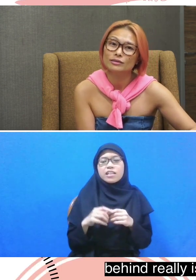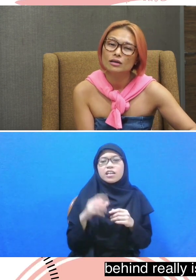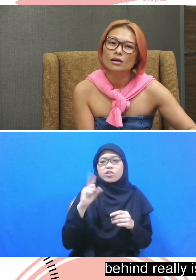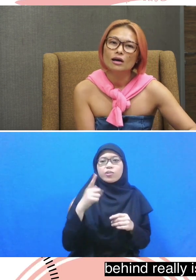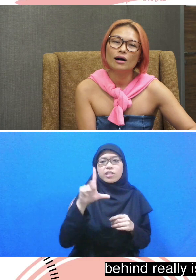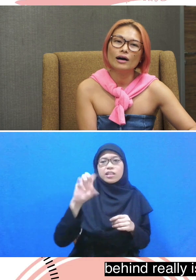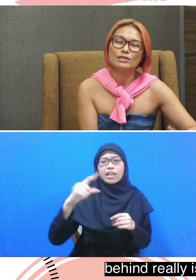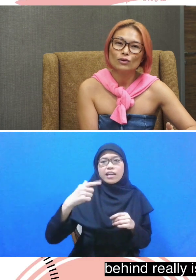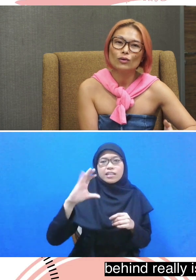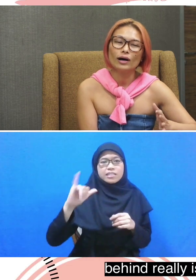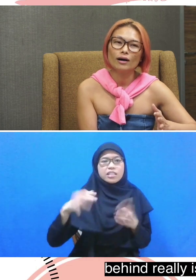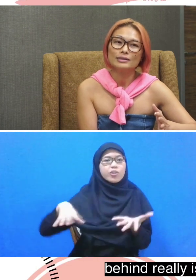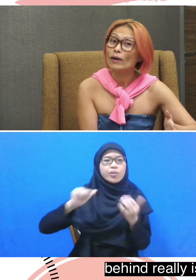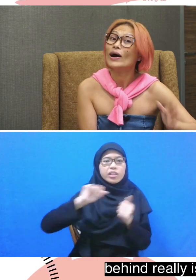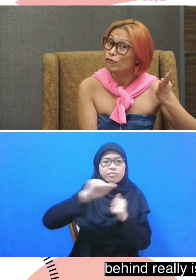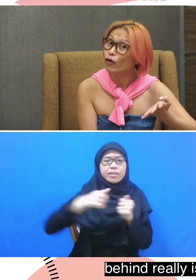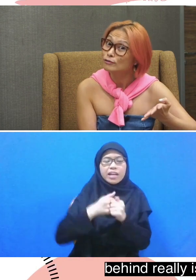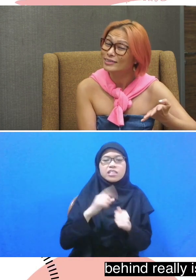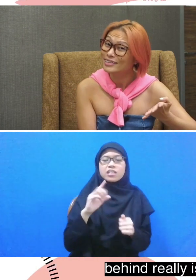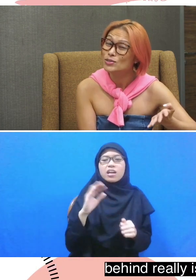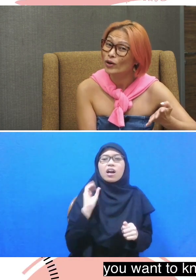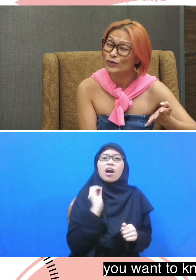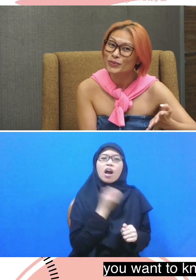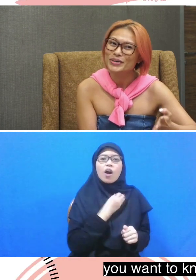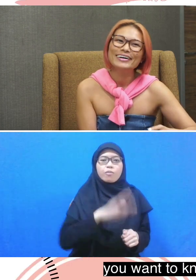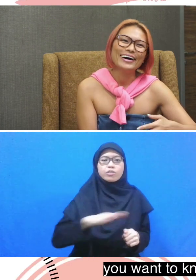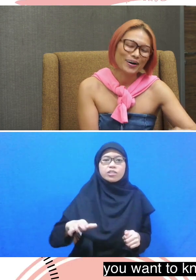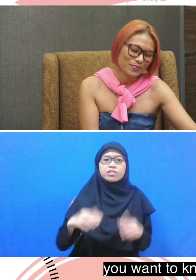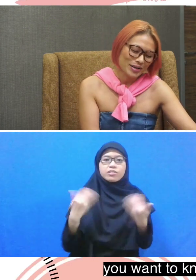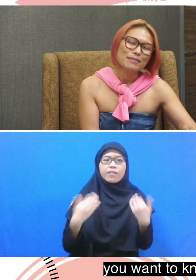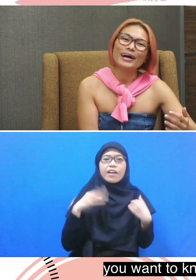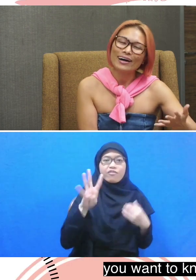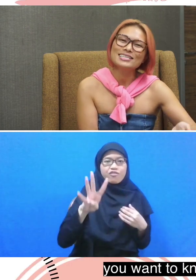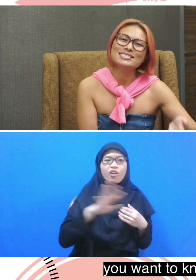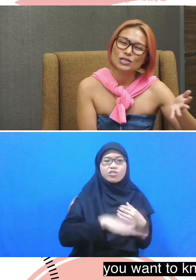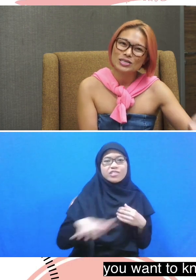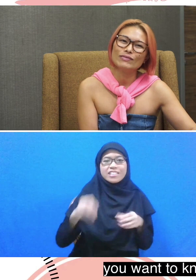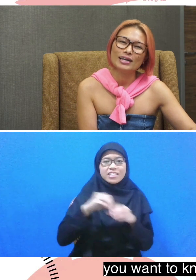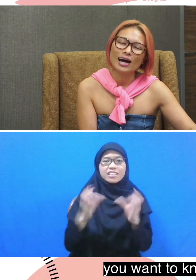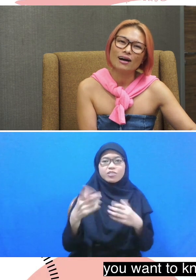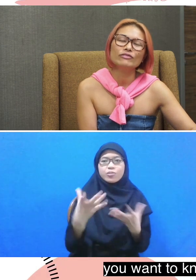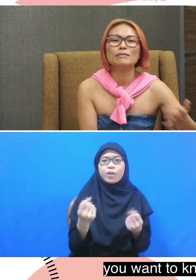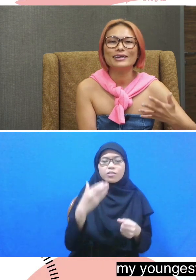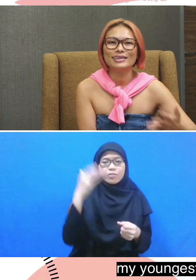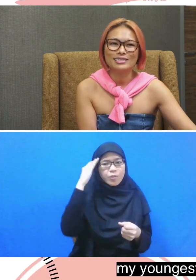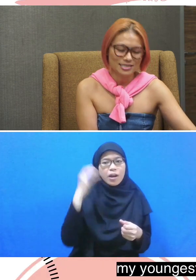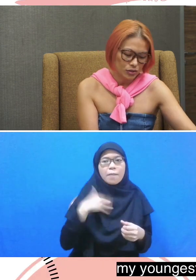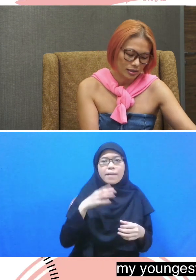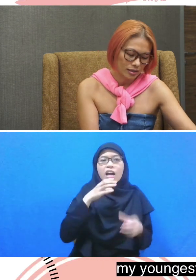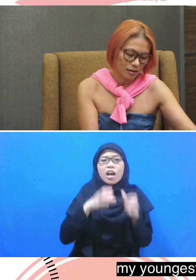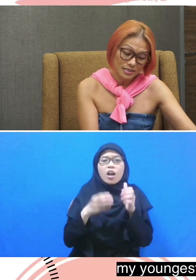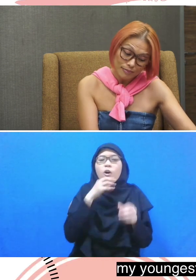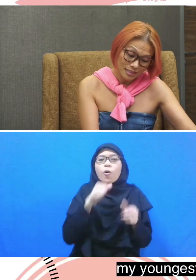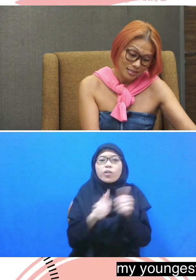children. Now I have four, in case you want to know. My eldest is actually 7.5 and my youngest is